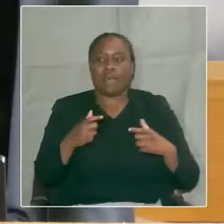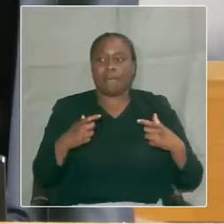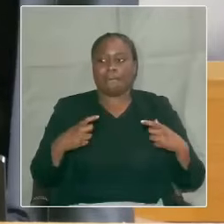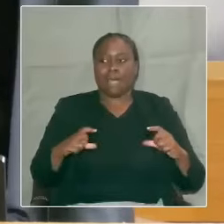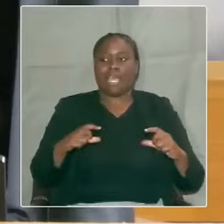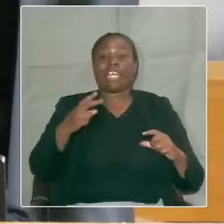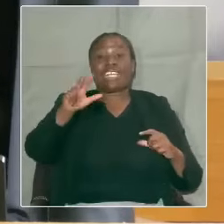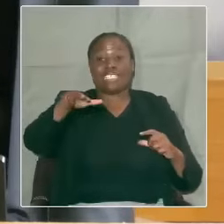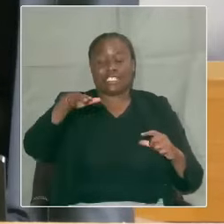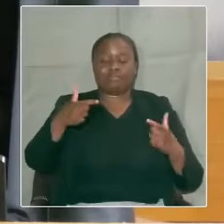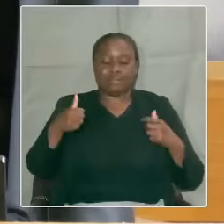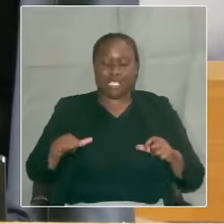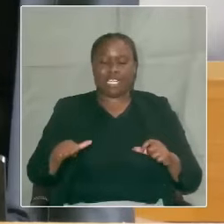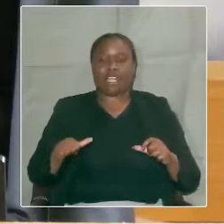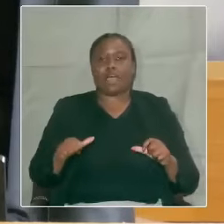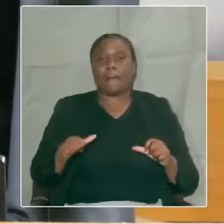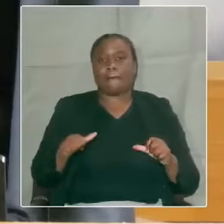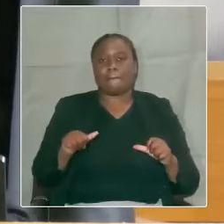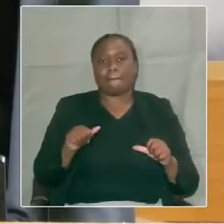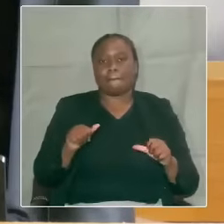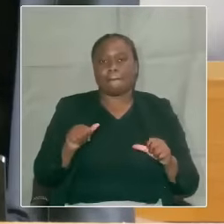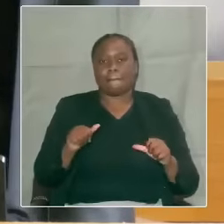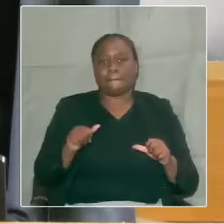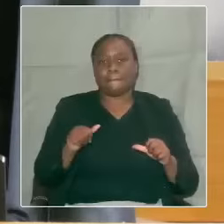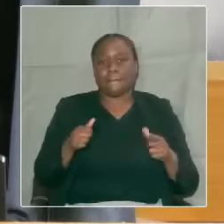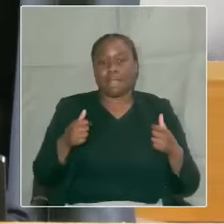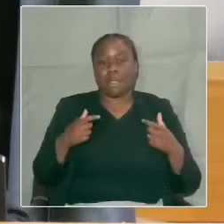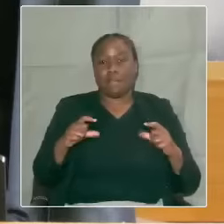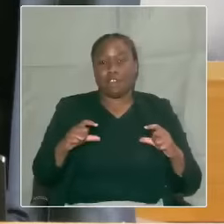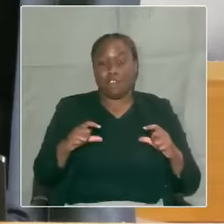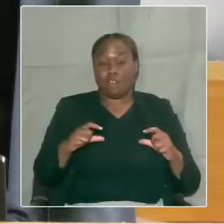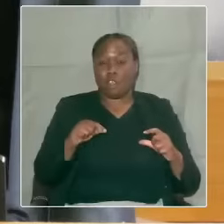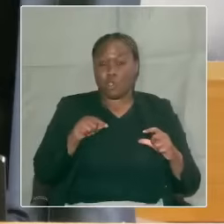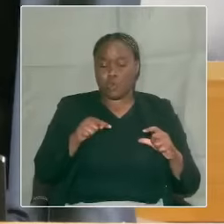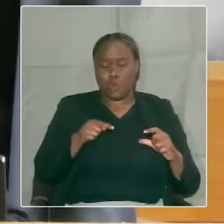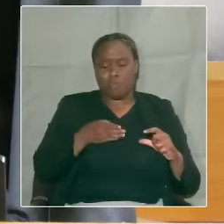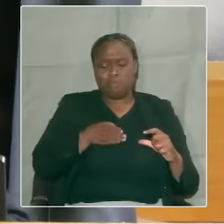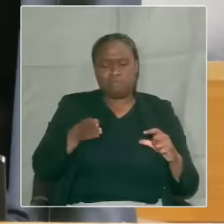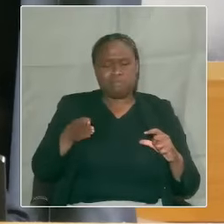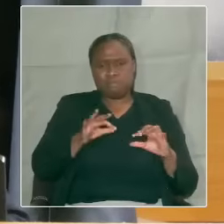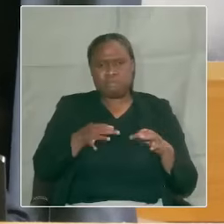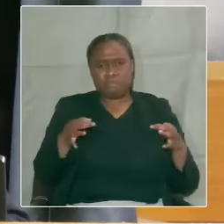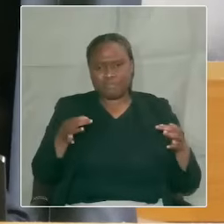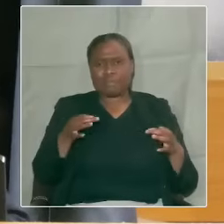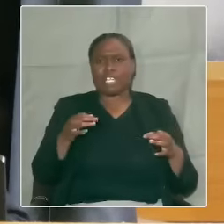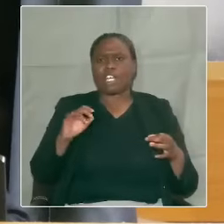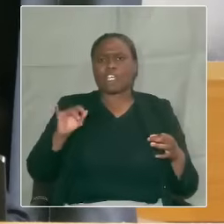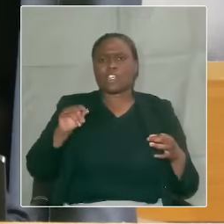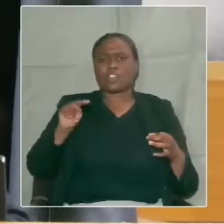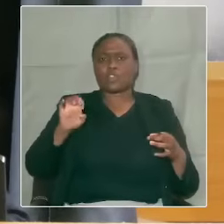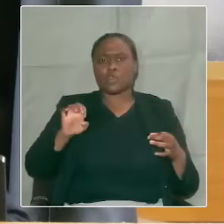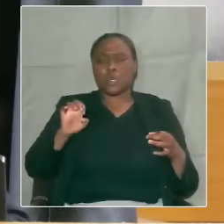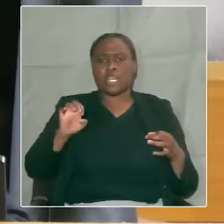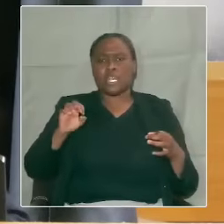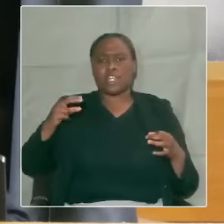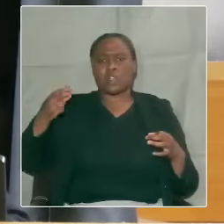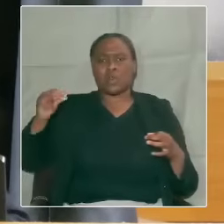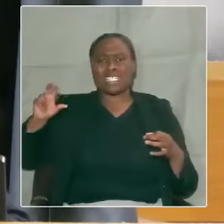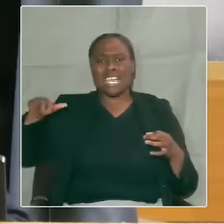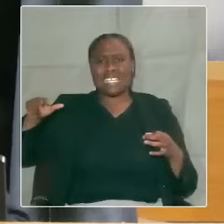84.1, you say since June 2018, the PKTT